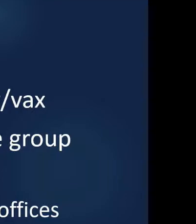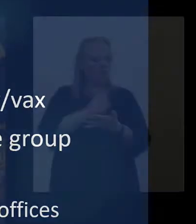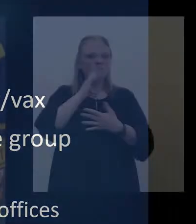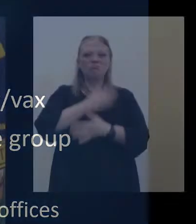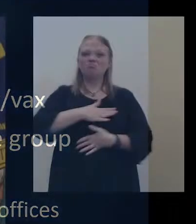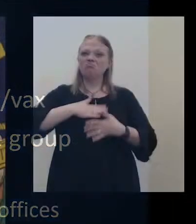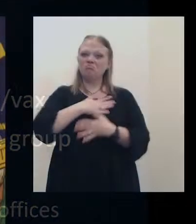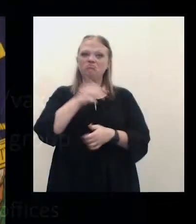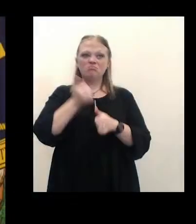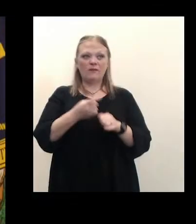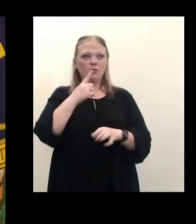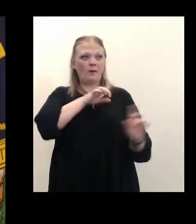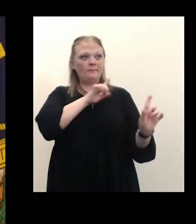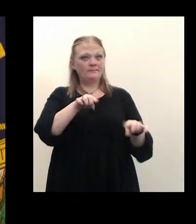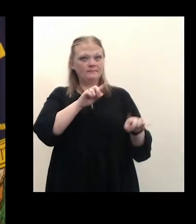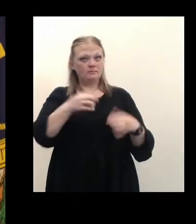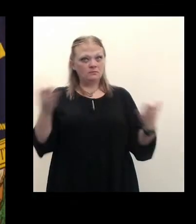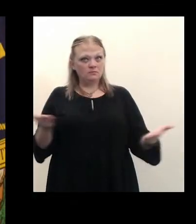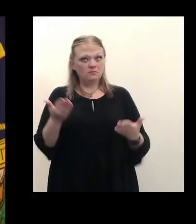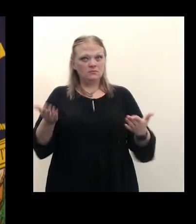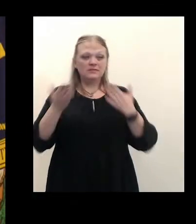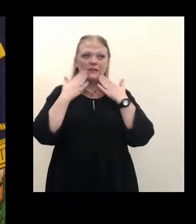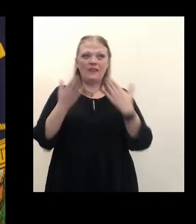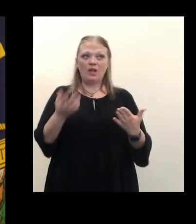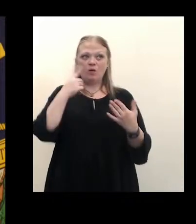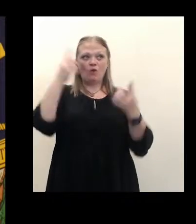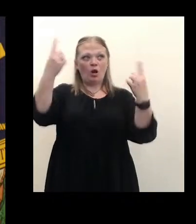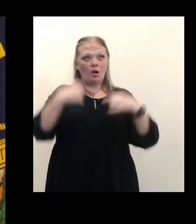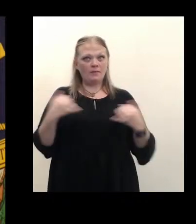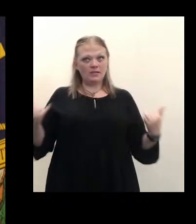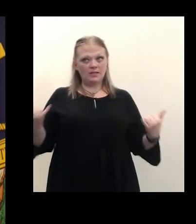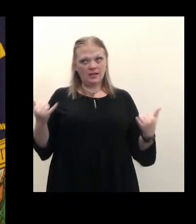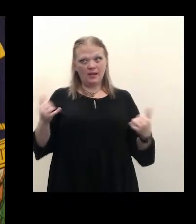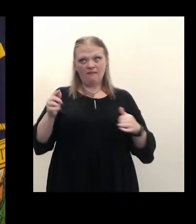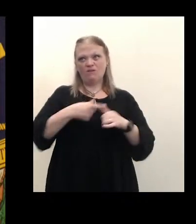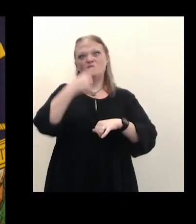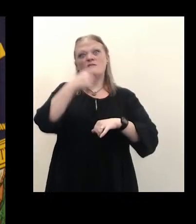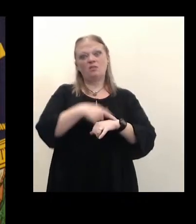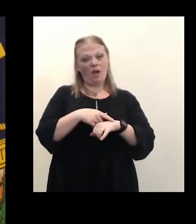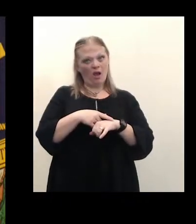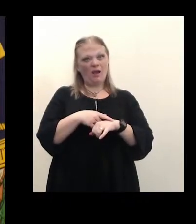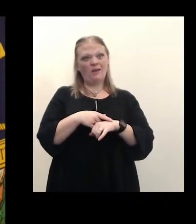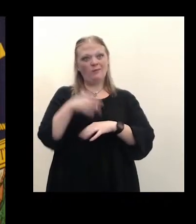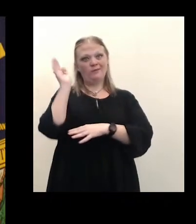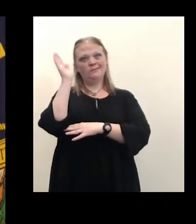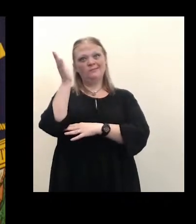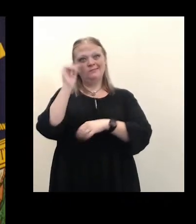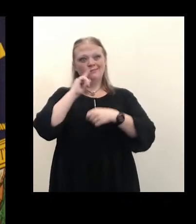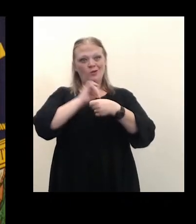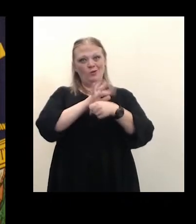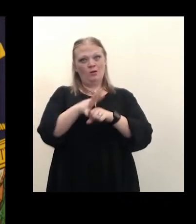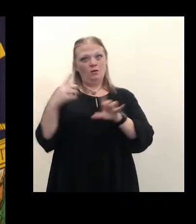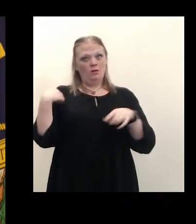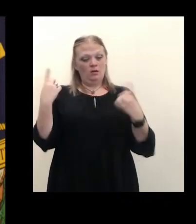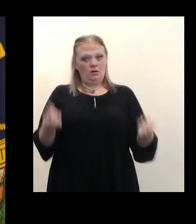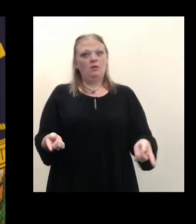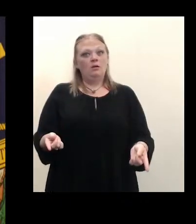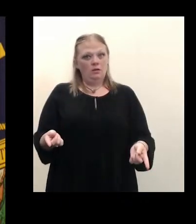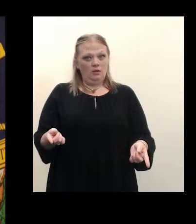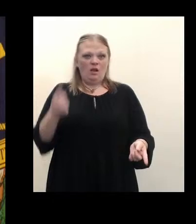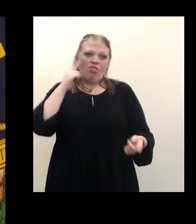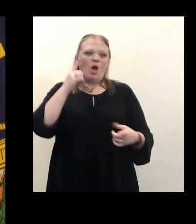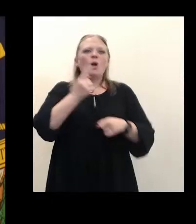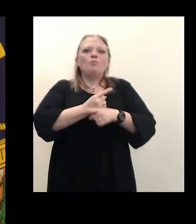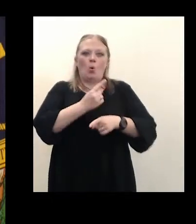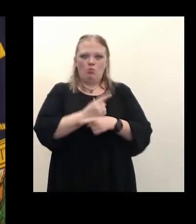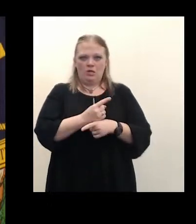everyone's attendance, and thank you for coming today. It's the first time we've given an update on COVID-19 in a while. Thought it was appropriate based on